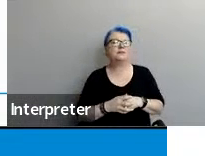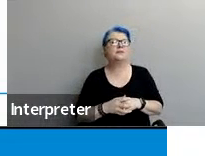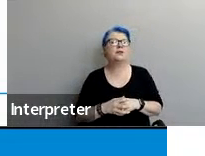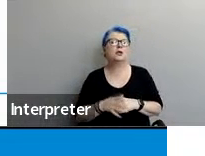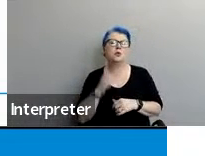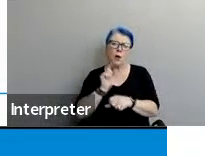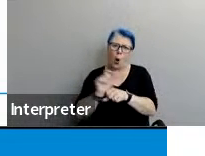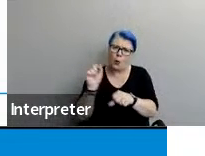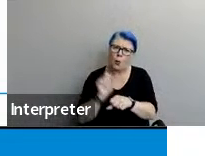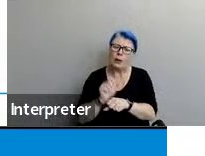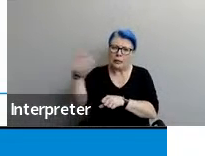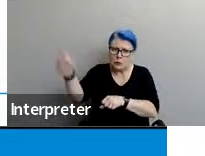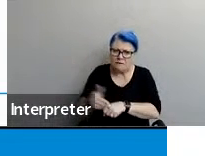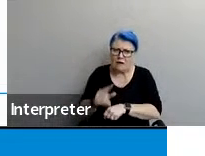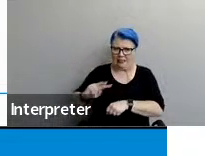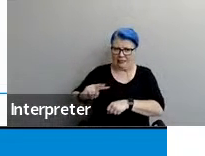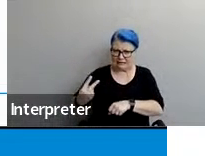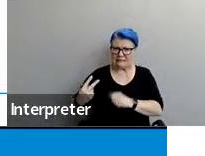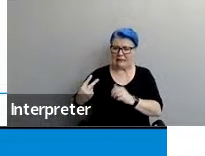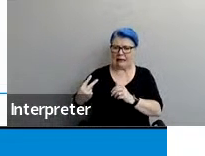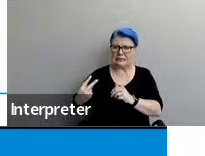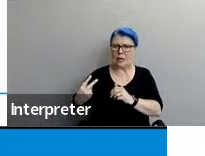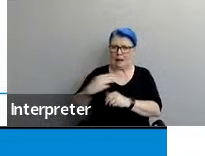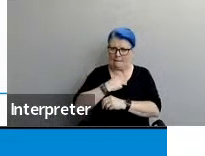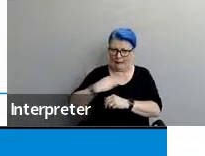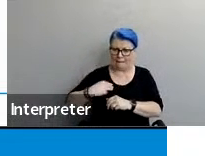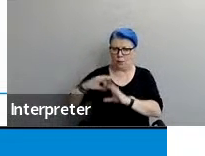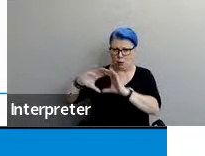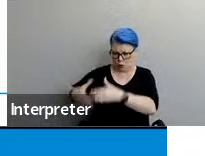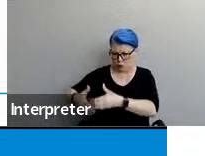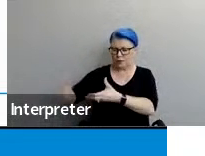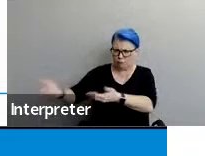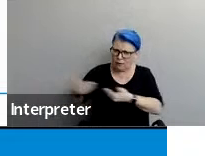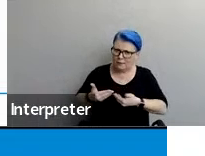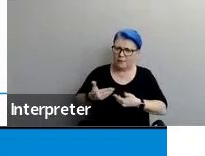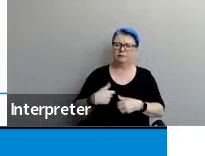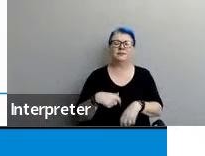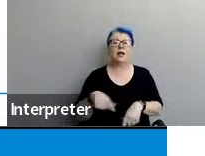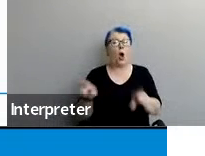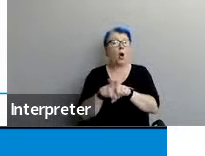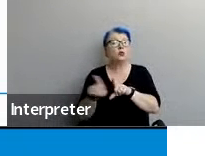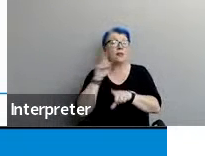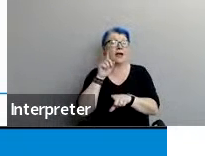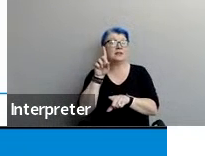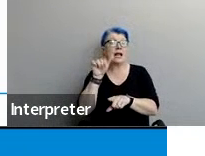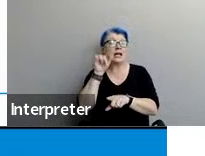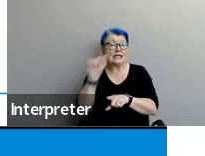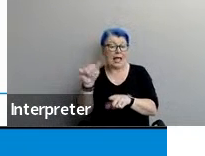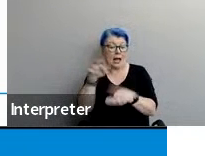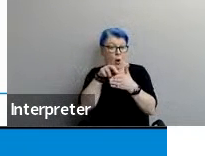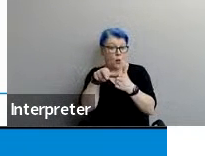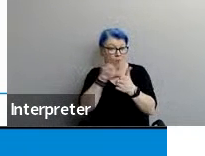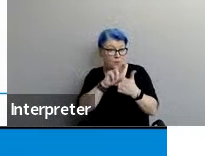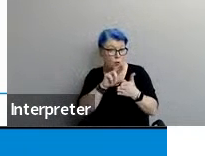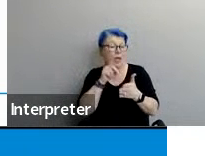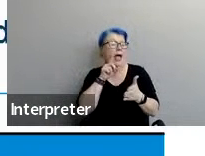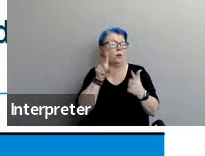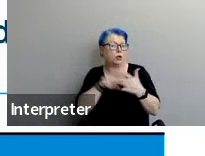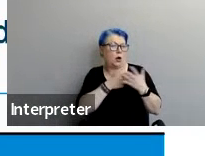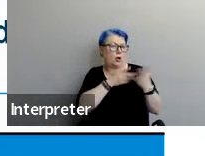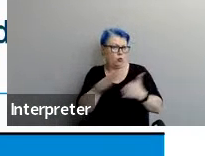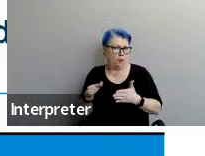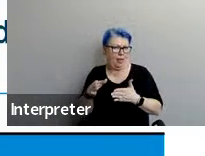secondary members in the planning process. And then also they've done a data review, so starting to plan around that data